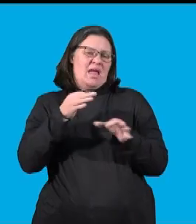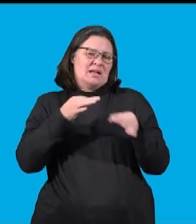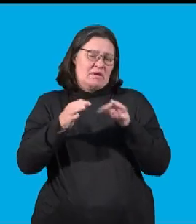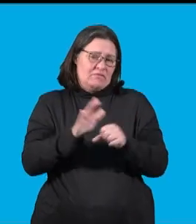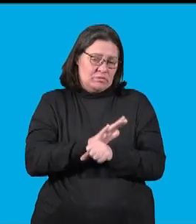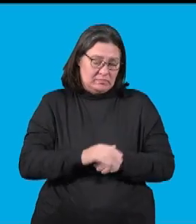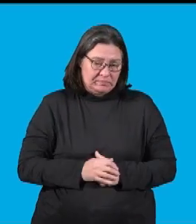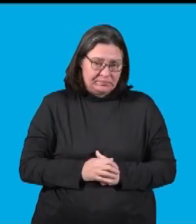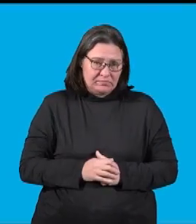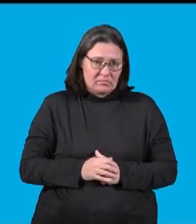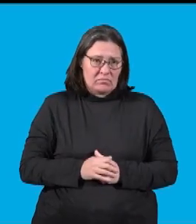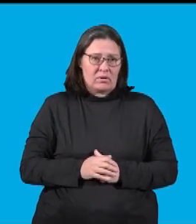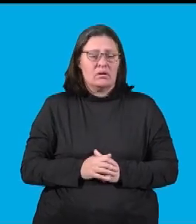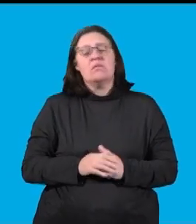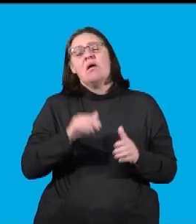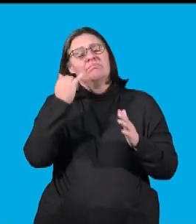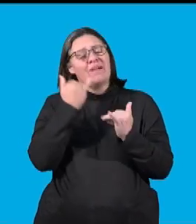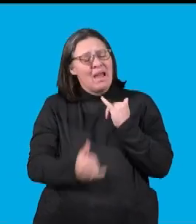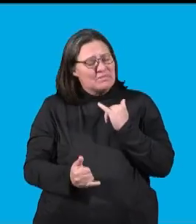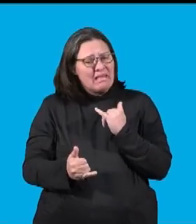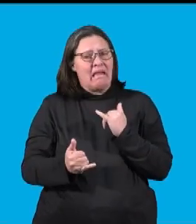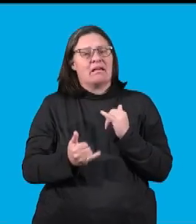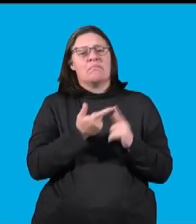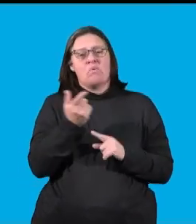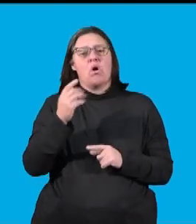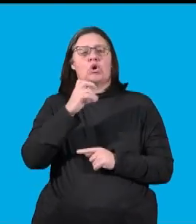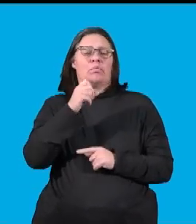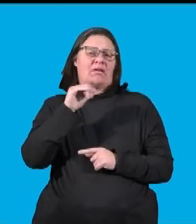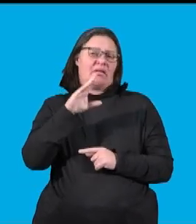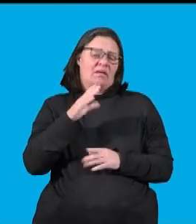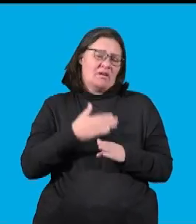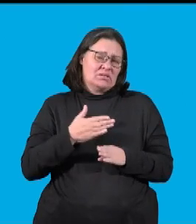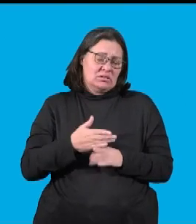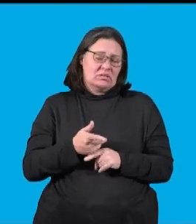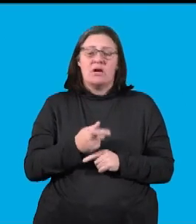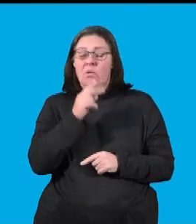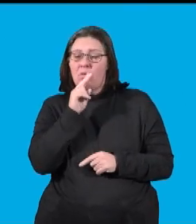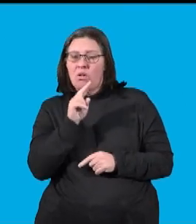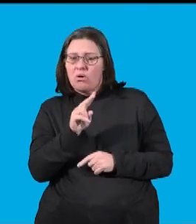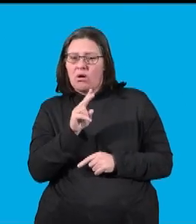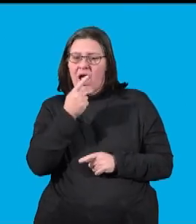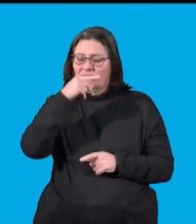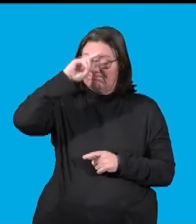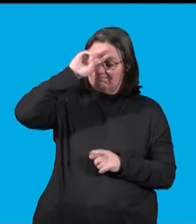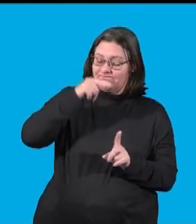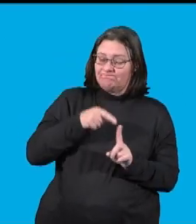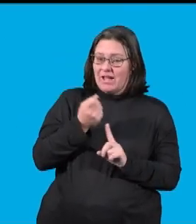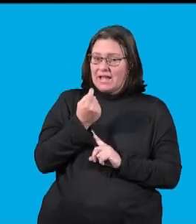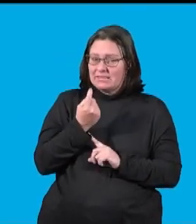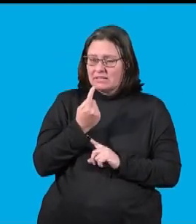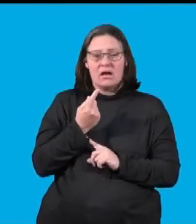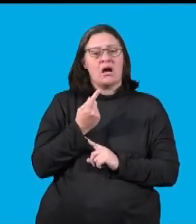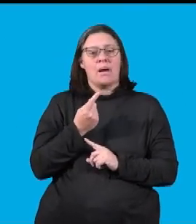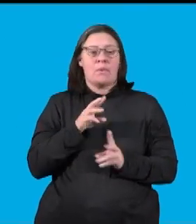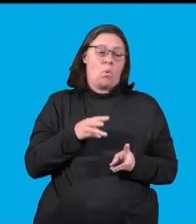with the shape of the graph. Some of the common errors that we see with cubic functions, especially when we're looking at